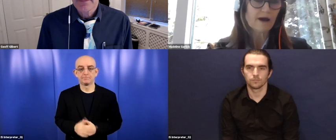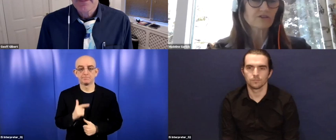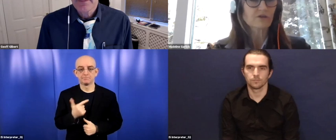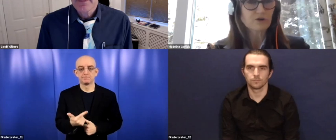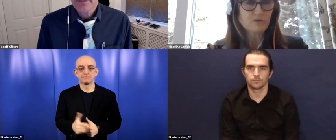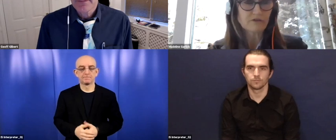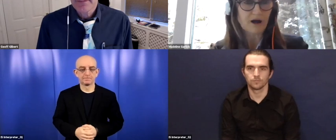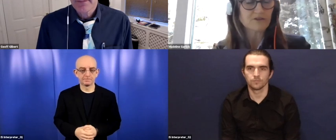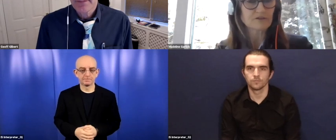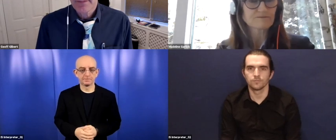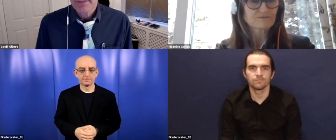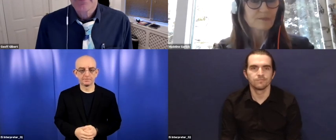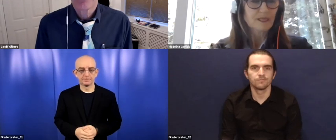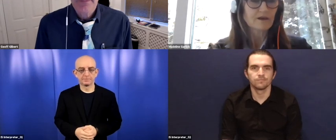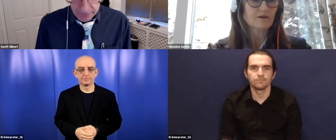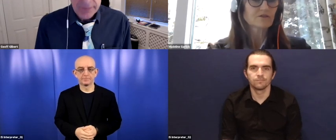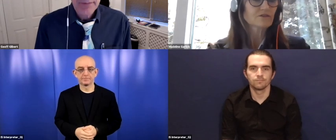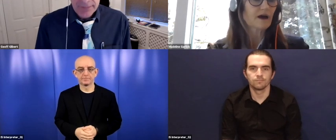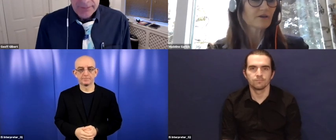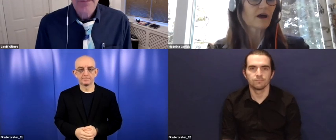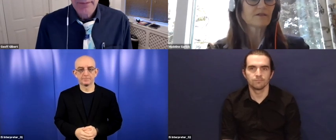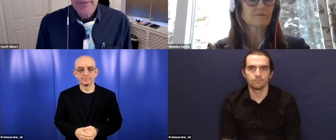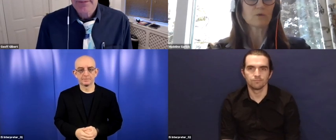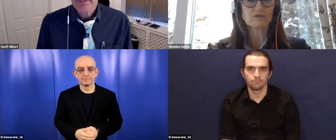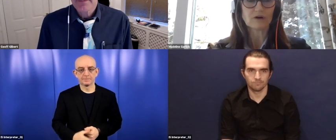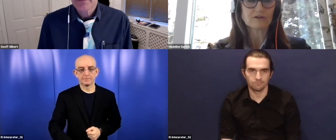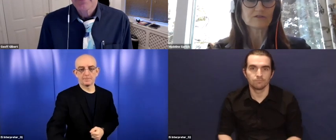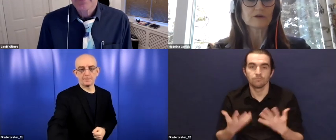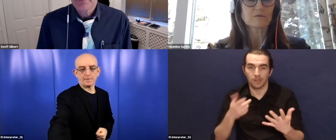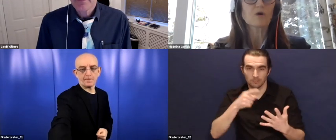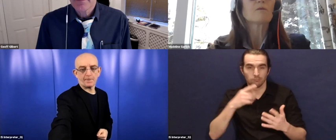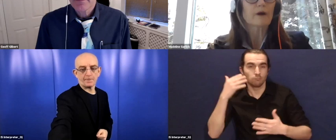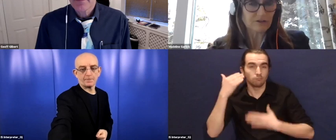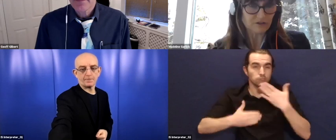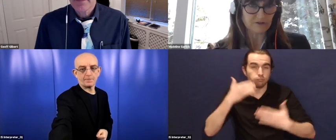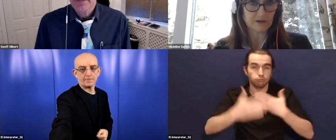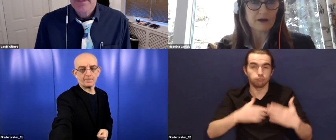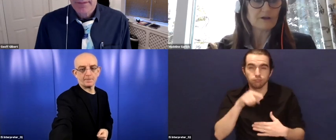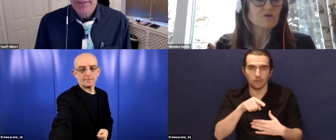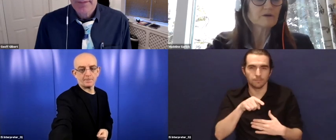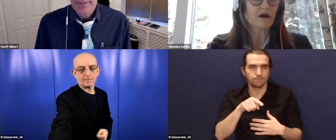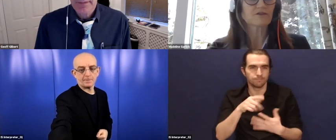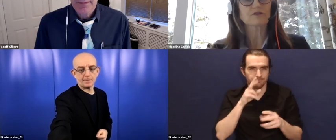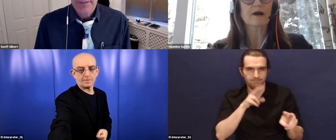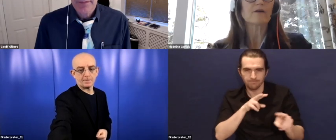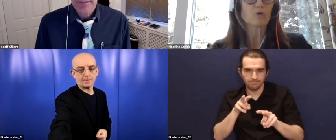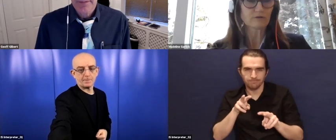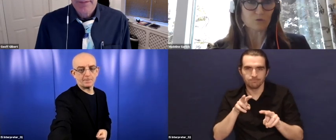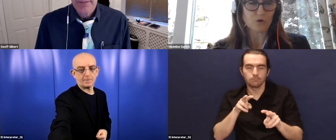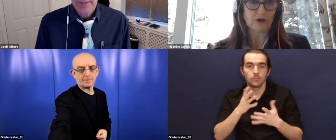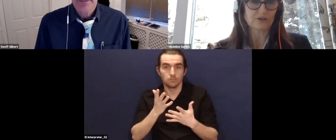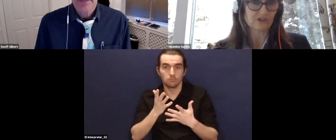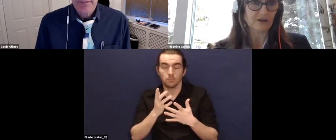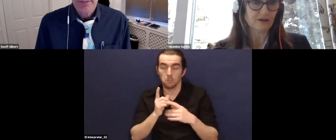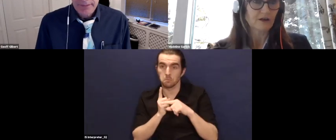to action on human rights. He has underlined the importance of us looking more comprehensively at human rights throughout all of the